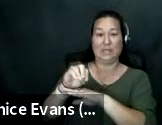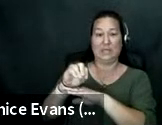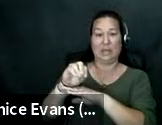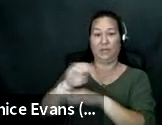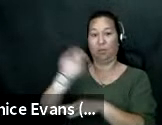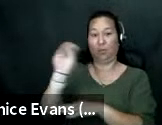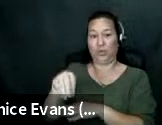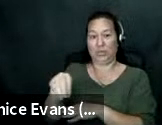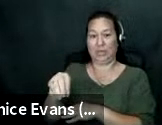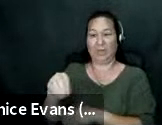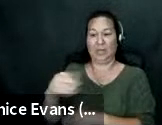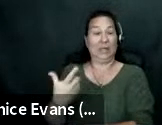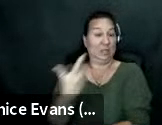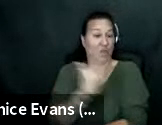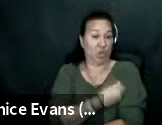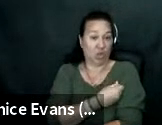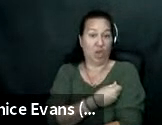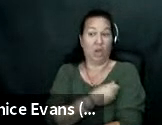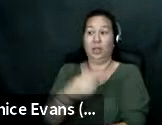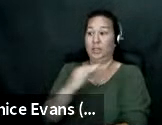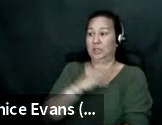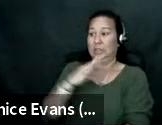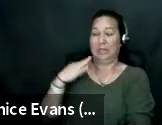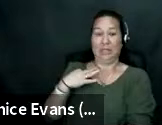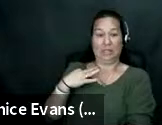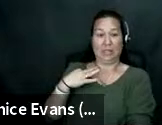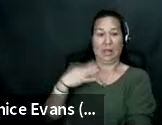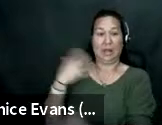regular testing for vaccinated staff.